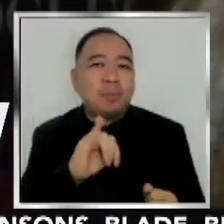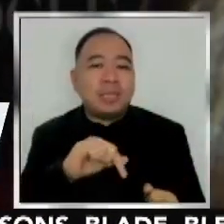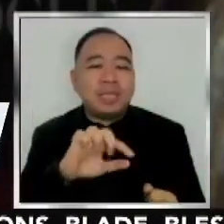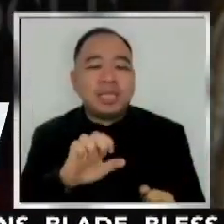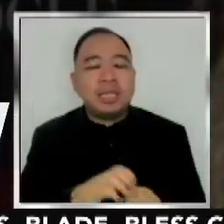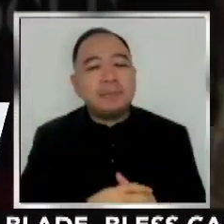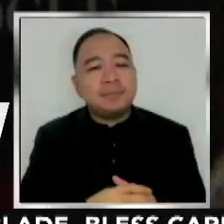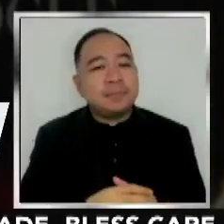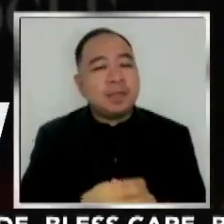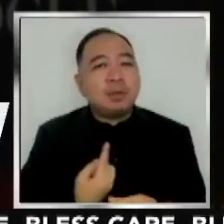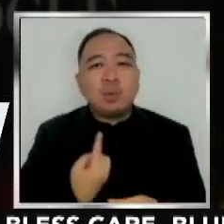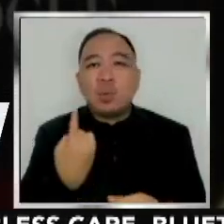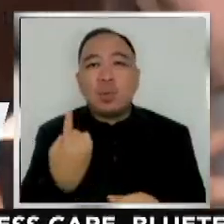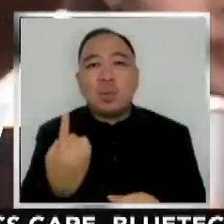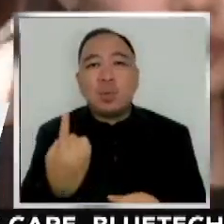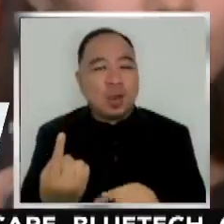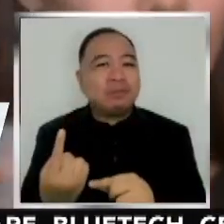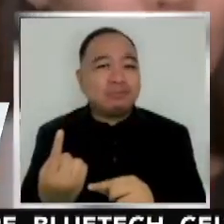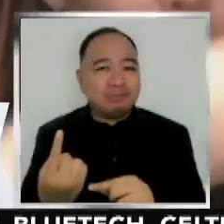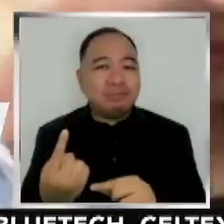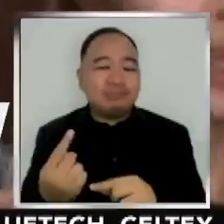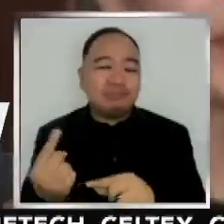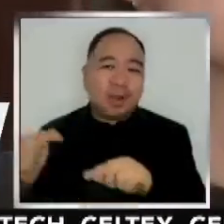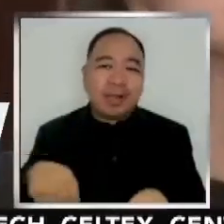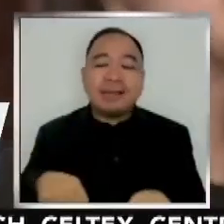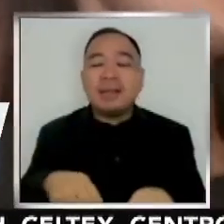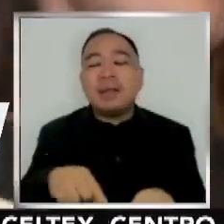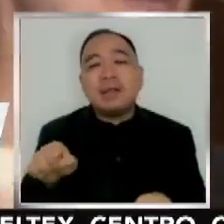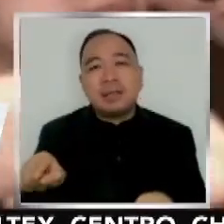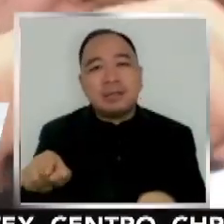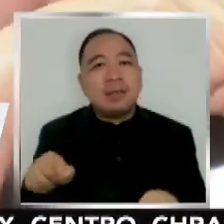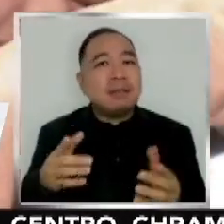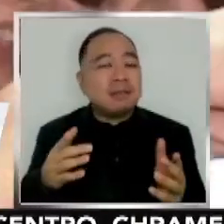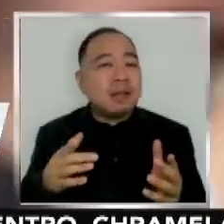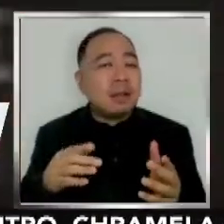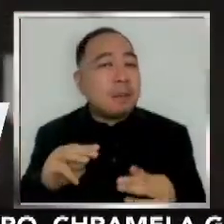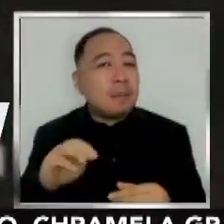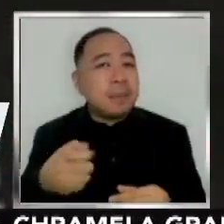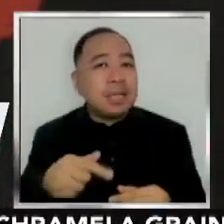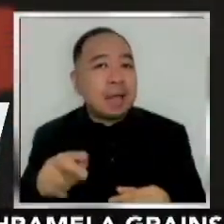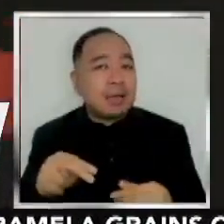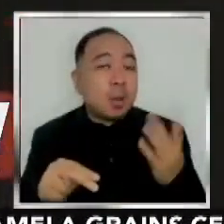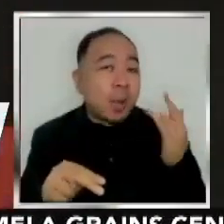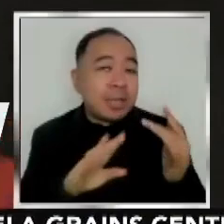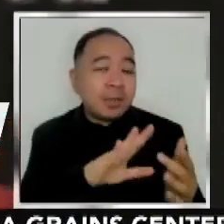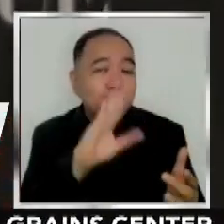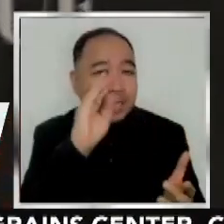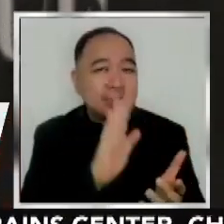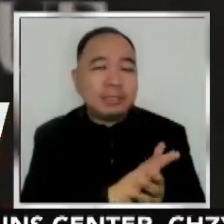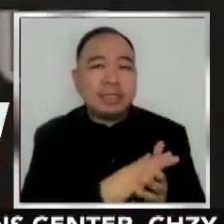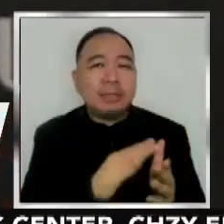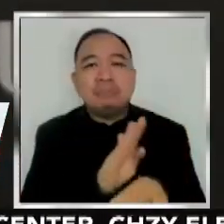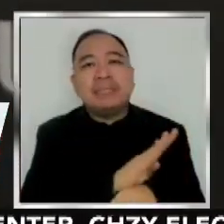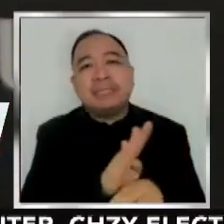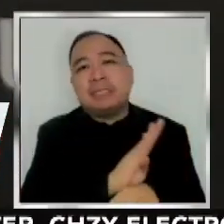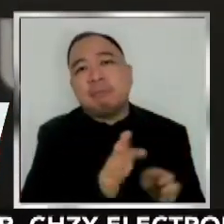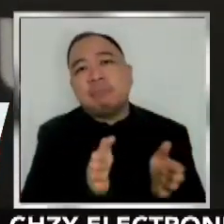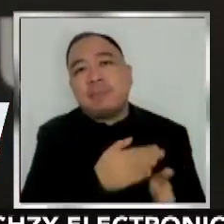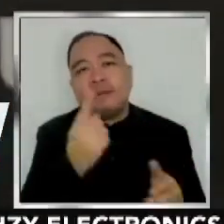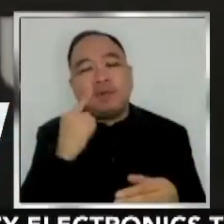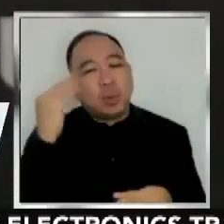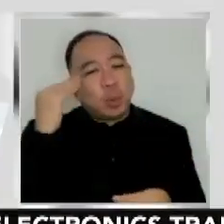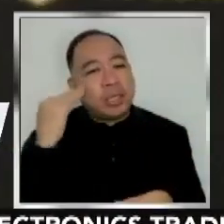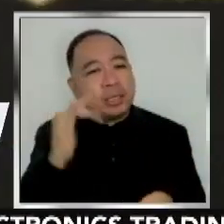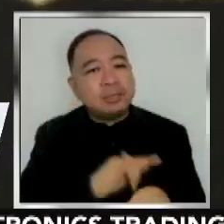dahil naghahanda raw para sa kanilang Korea trip ang hubby na si Mikael Daez. Ang co-star ni Megan na si Miss Universe Philippines